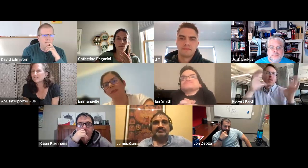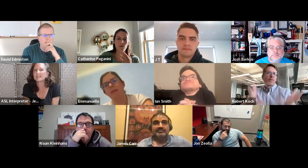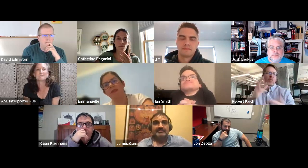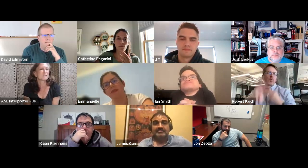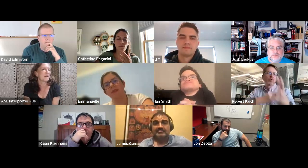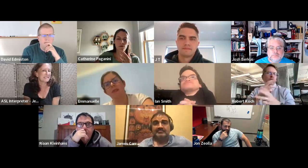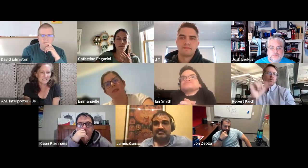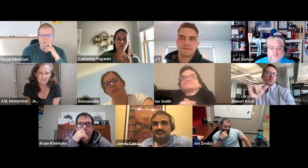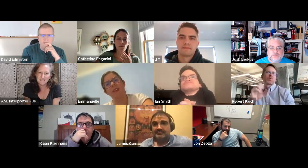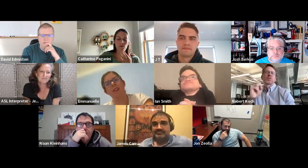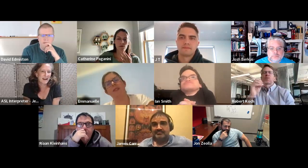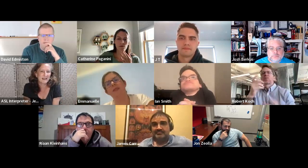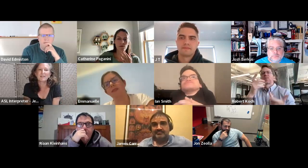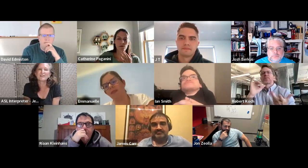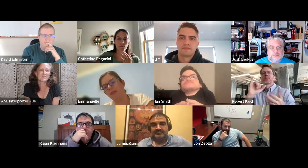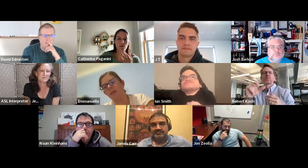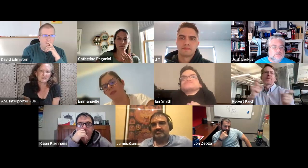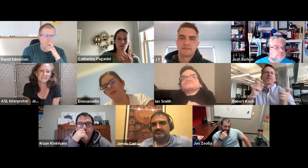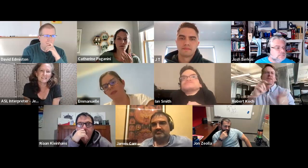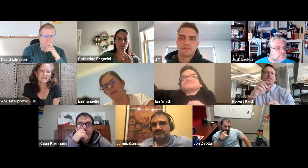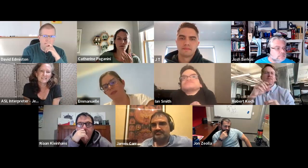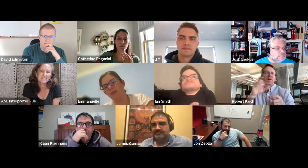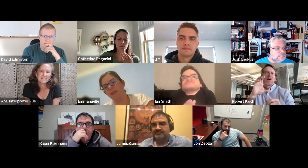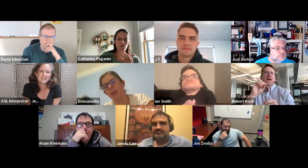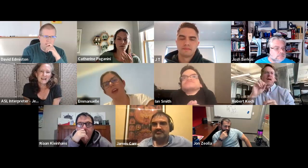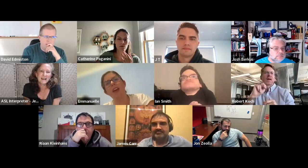will be different. Perspectives, right, all over the world.